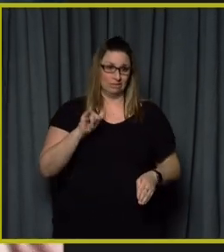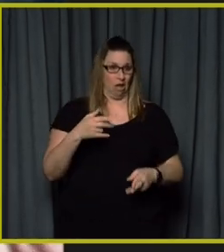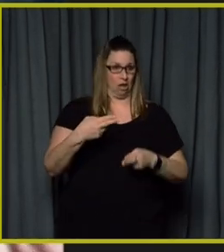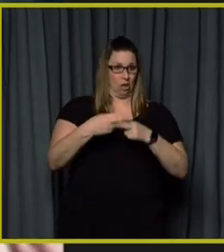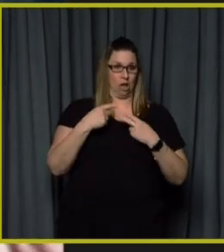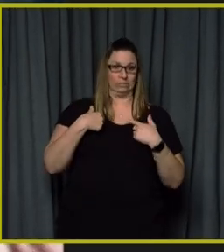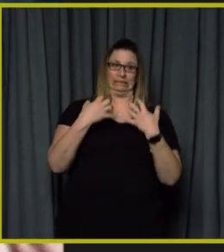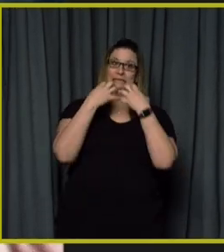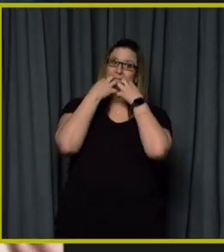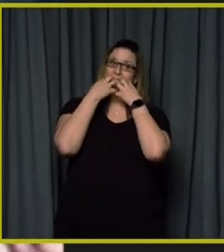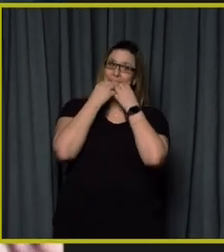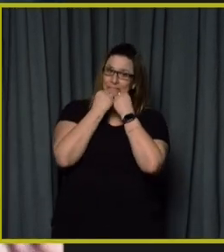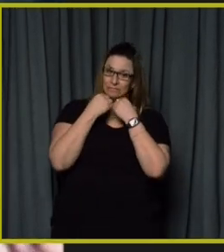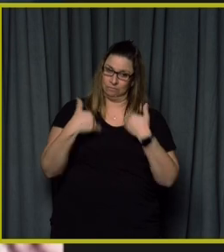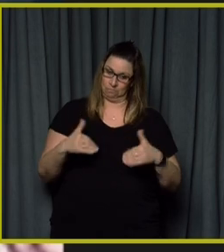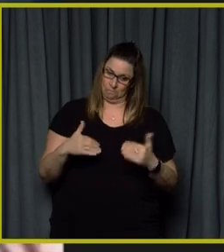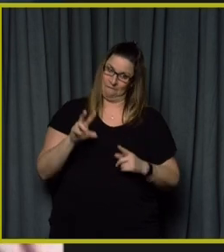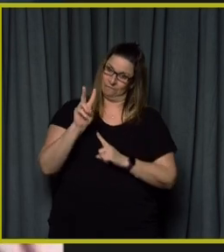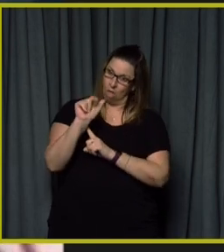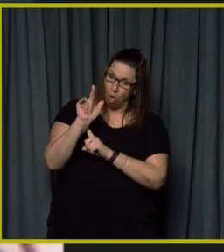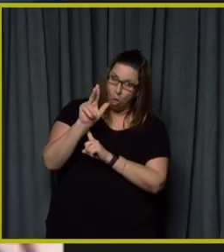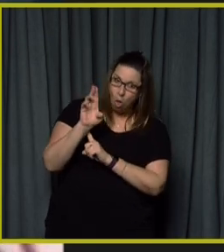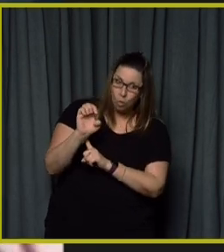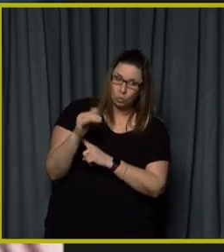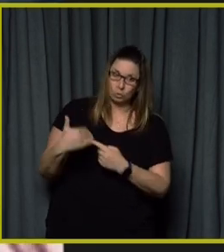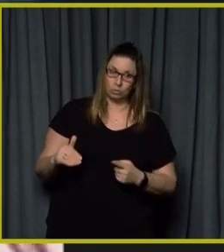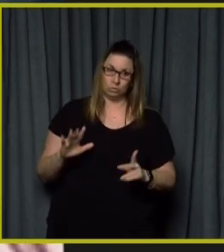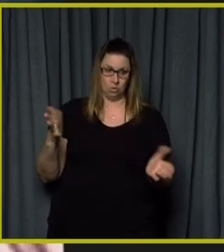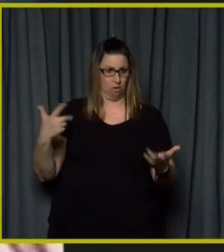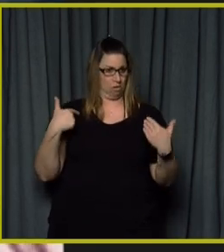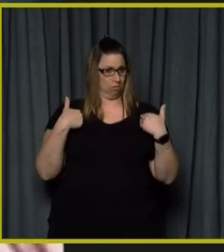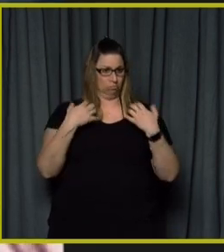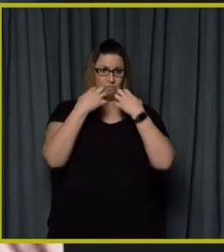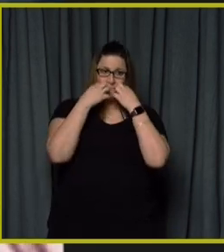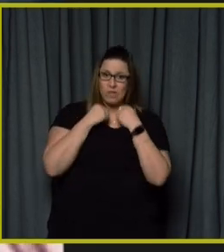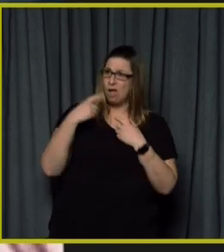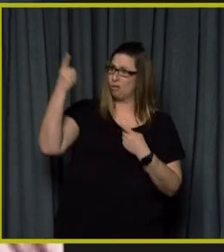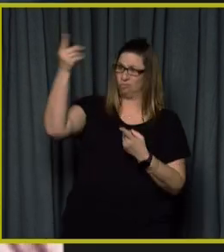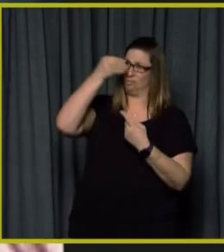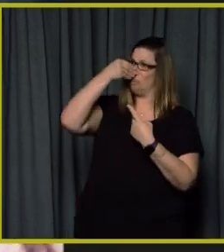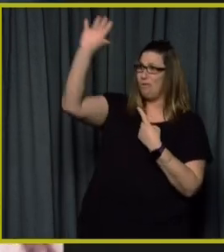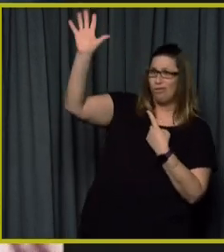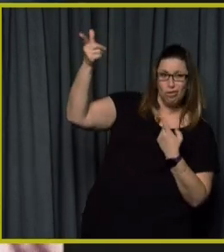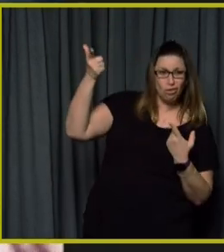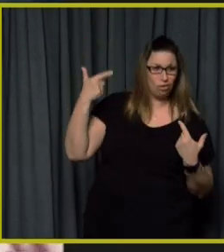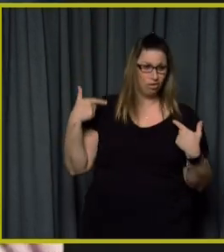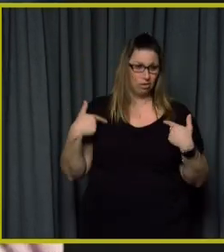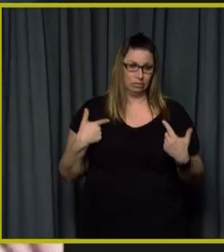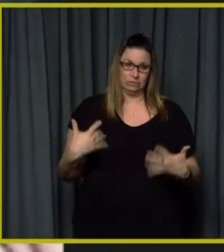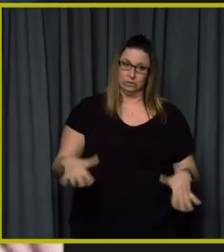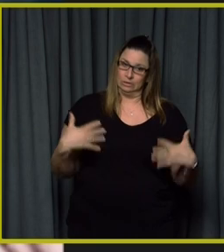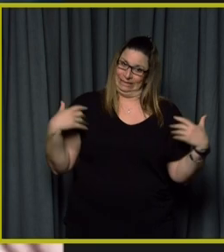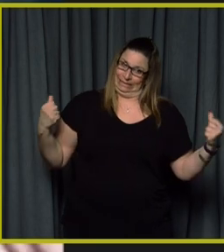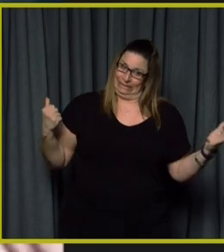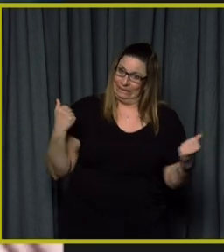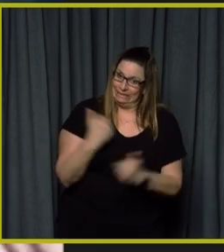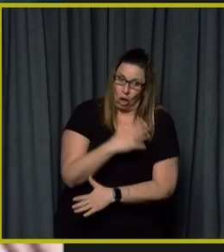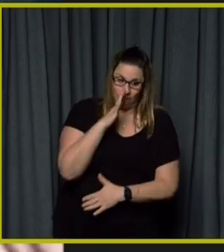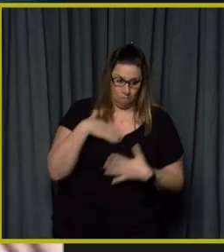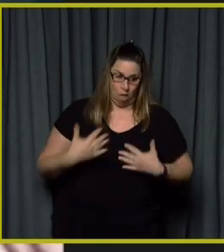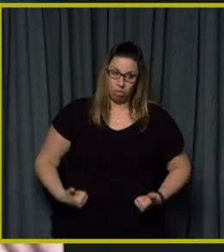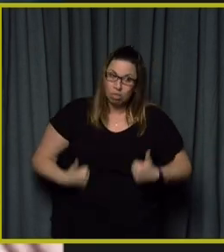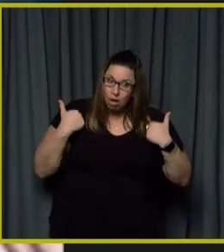past weekend. And my daughter, in a loving letter to me, wrote, "I'm so afraid to leave for